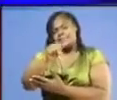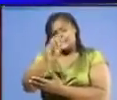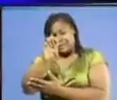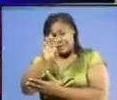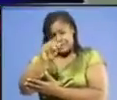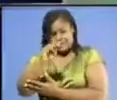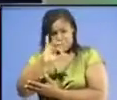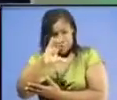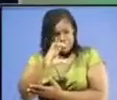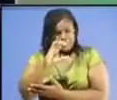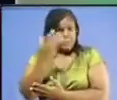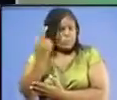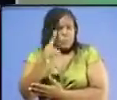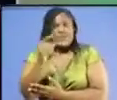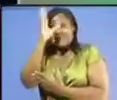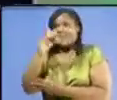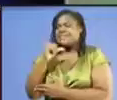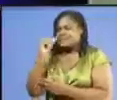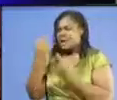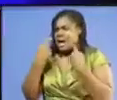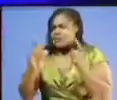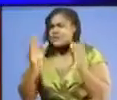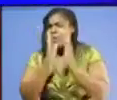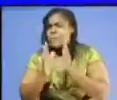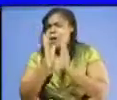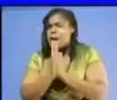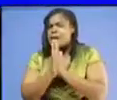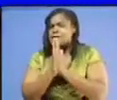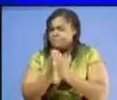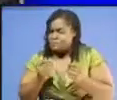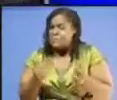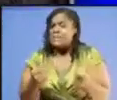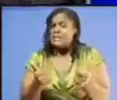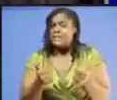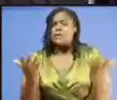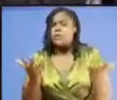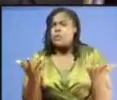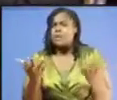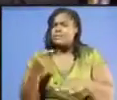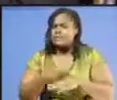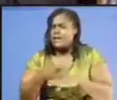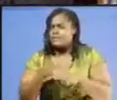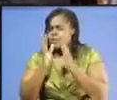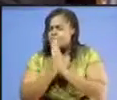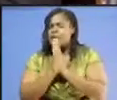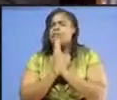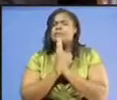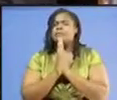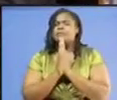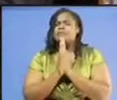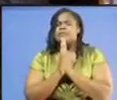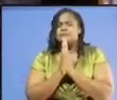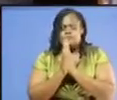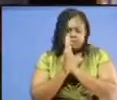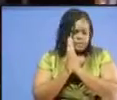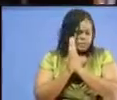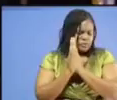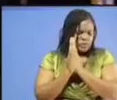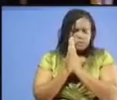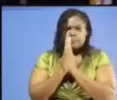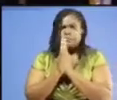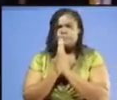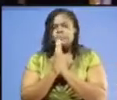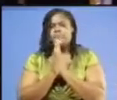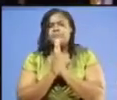when God does not answer your prayer immediately at the time you pray it?